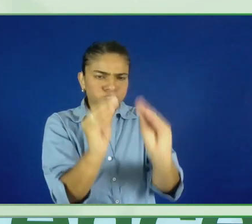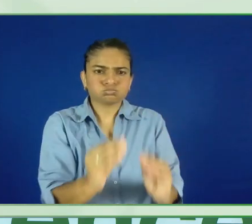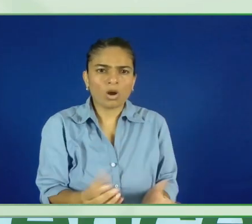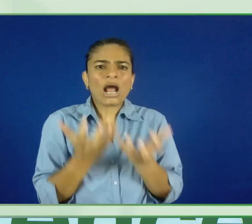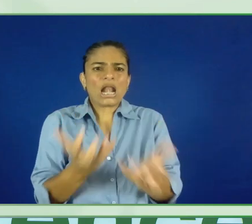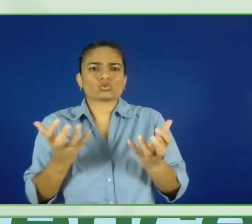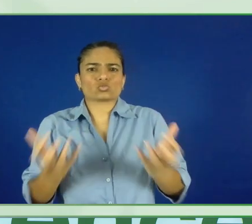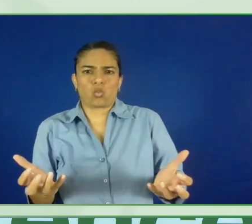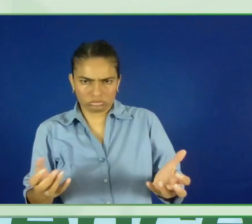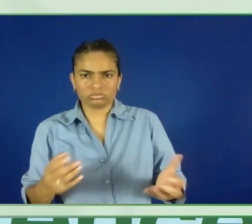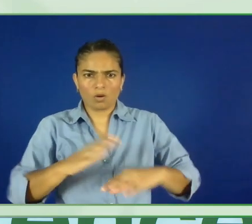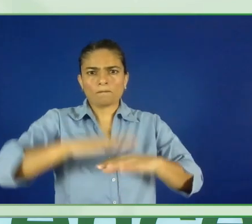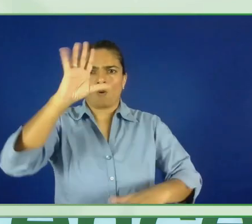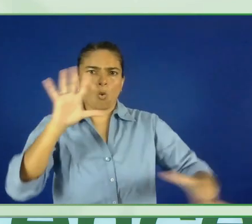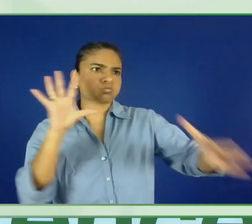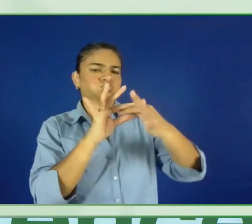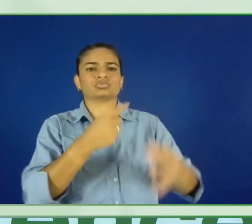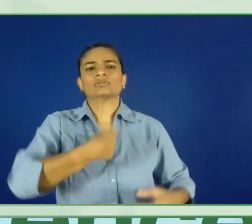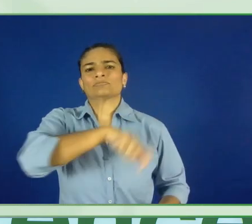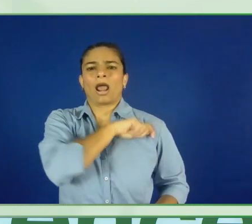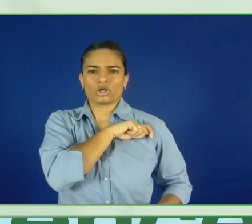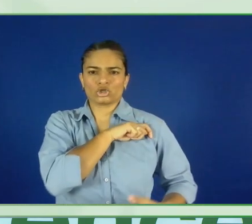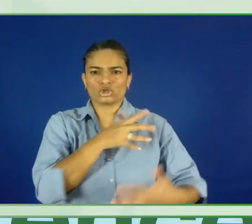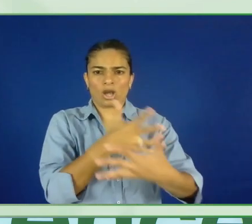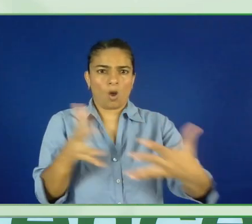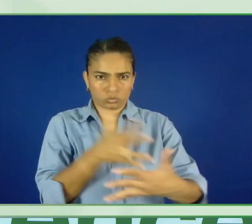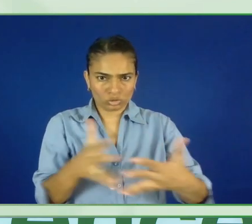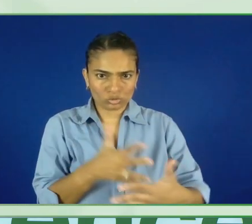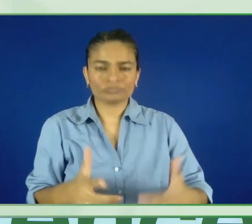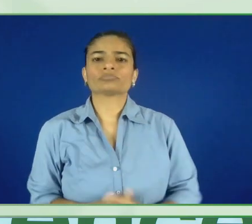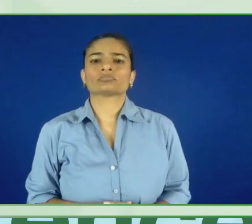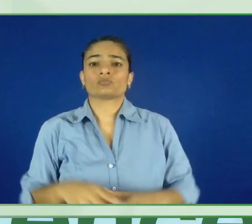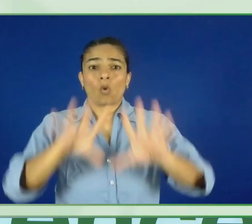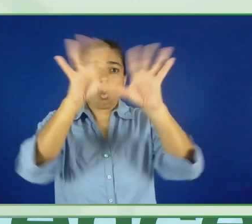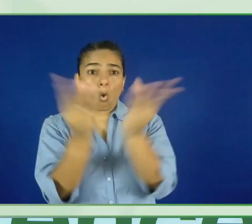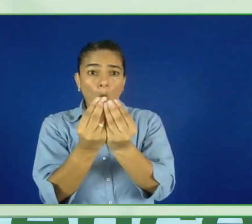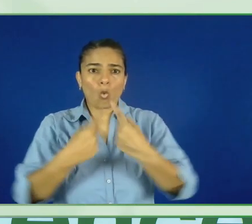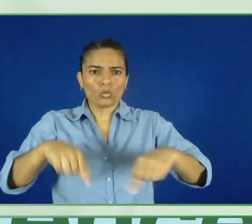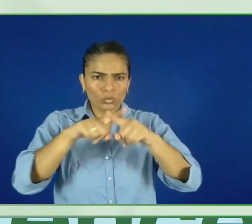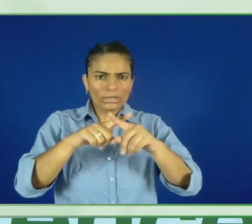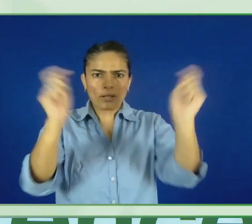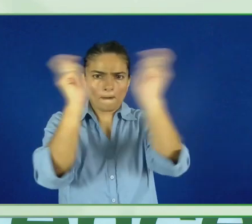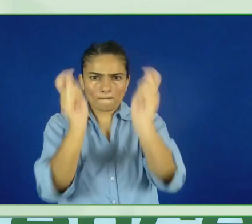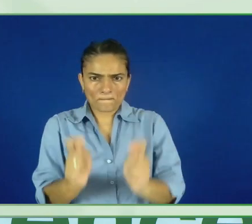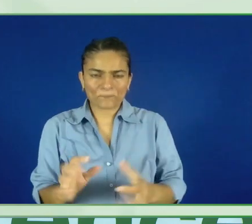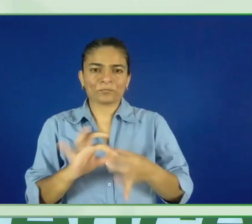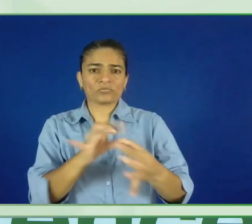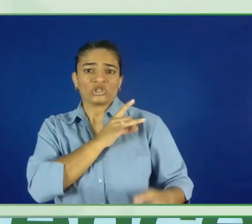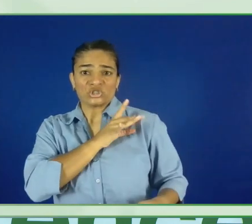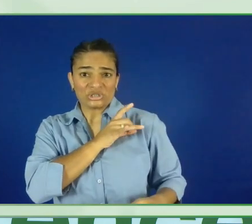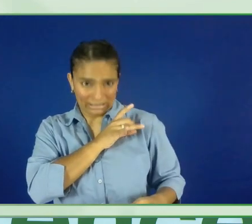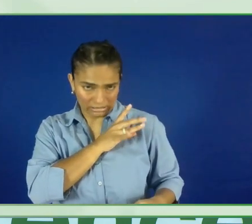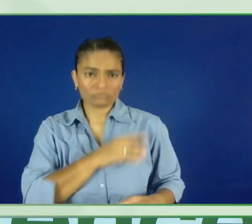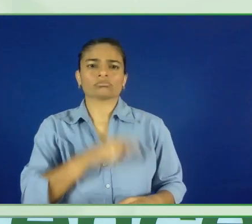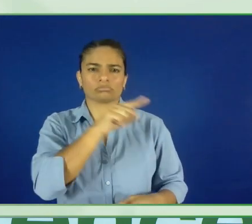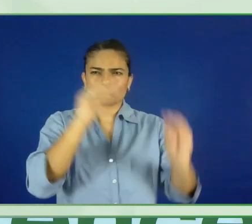reports that they're having, because they're based in Chile, is in Spanish language. The language is not a barrier when it comes to